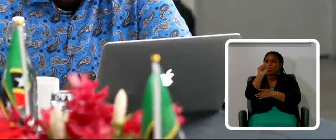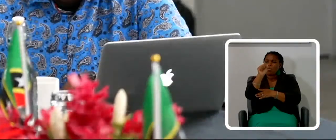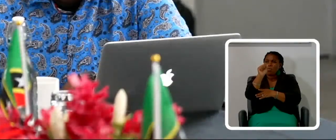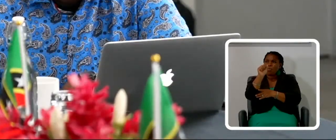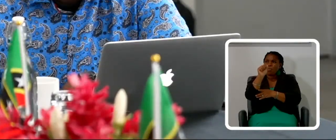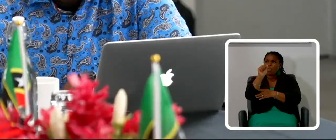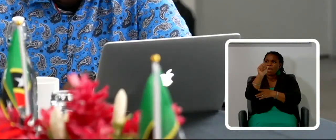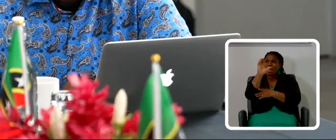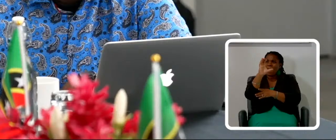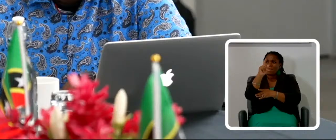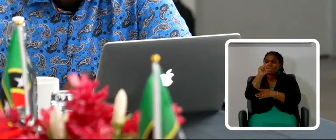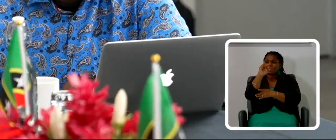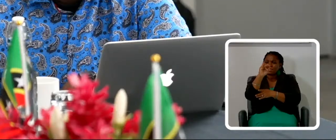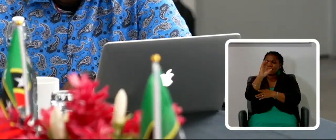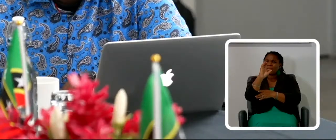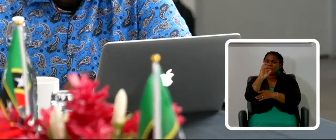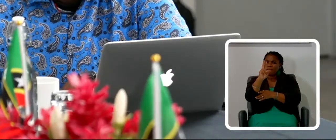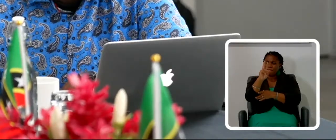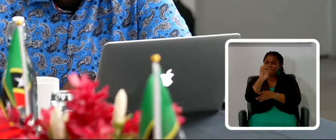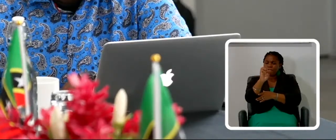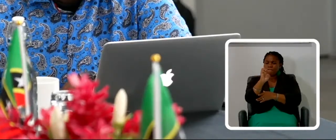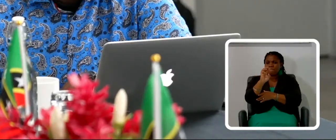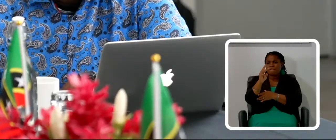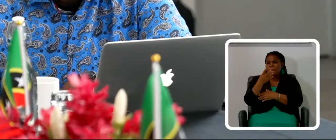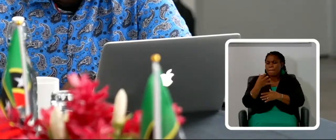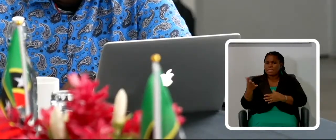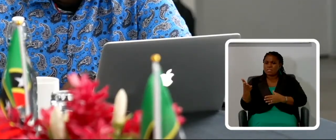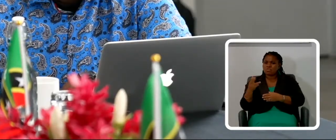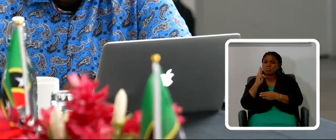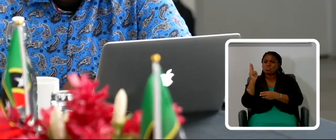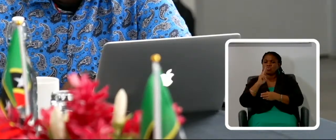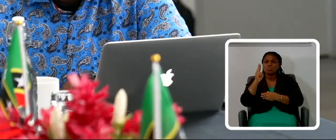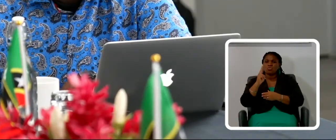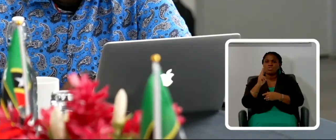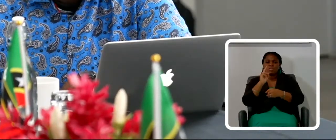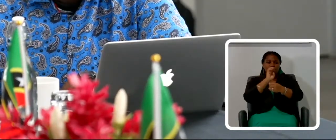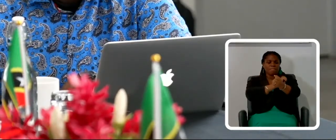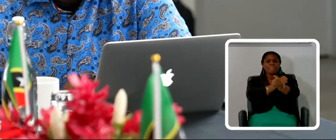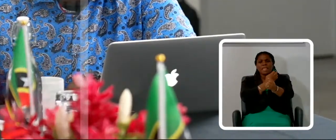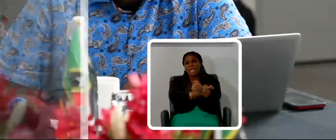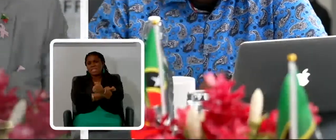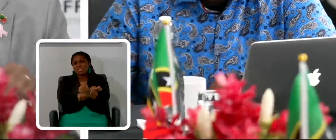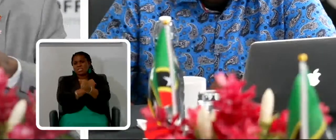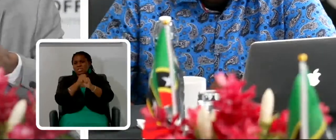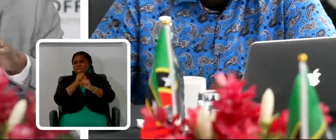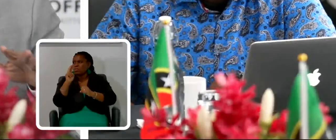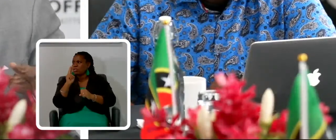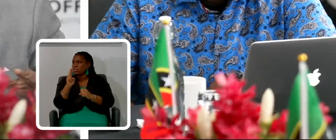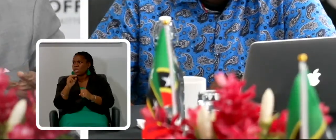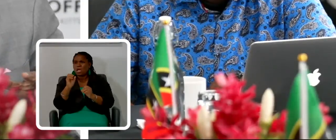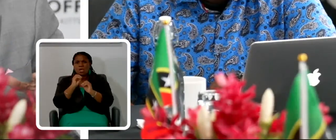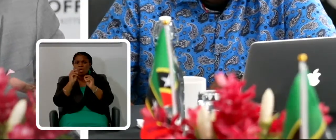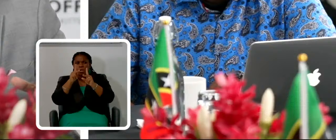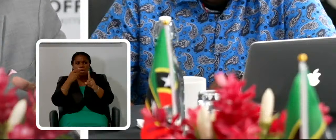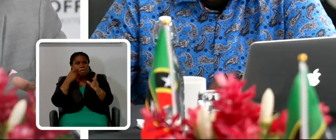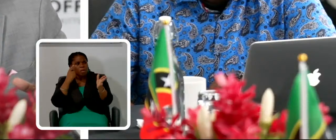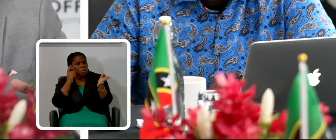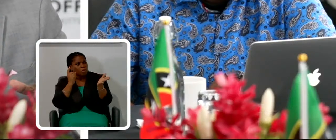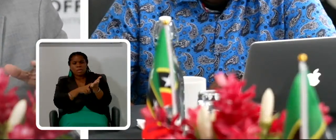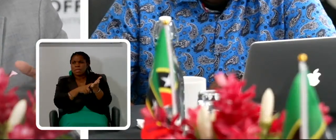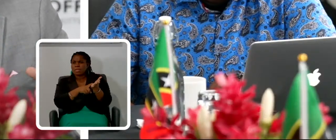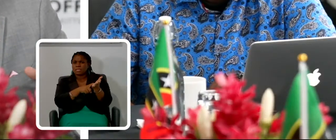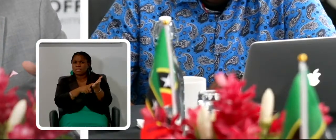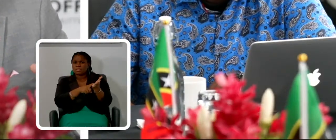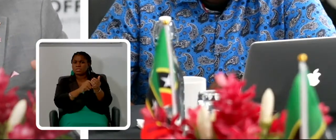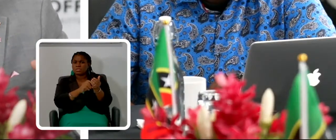to produce energy. These nuclear plants, so to speak, in simple terms. And nobody recognizes that. So